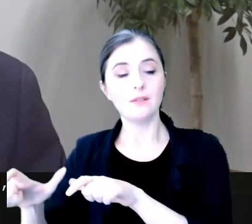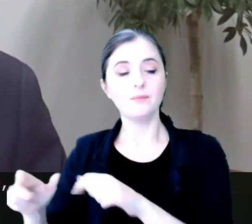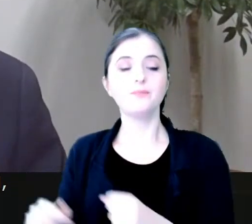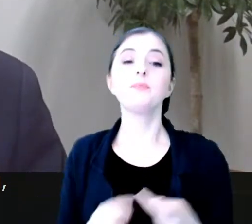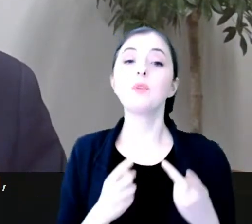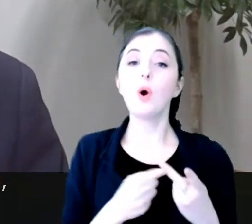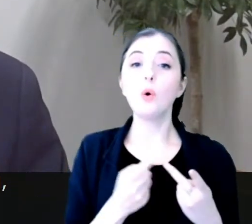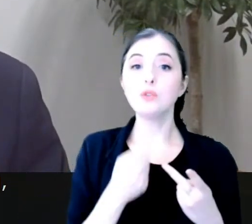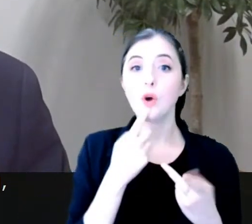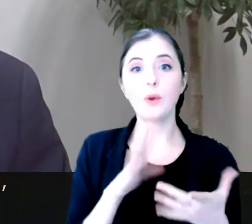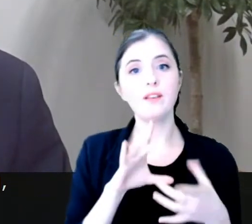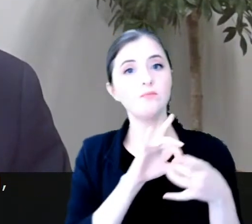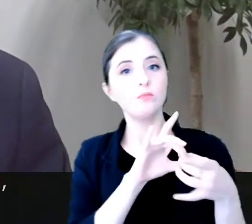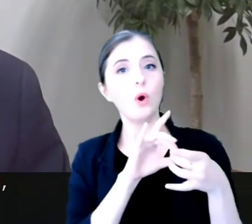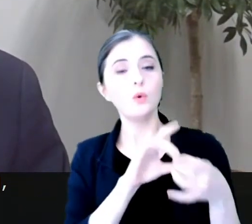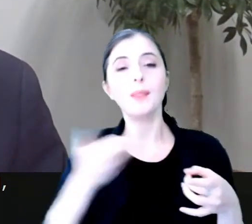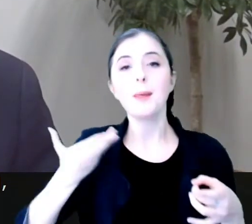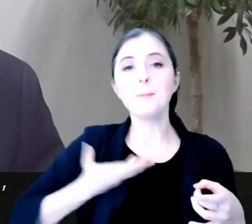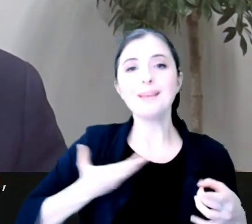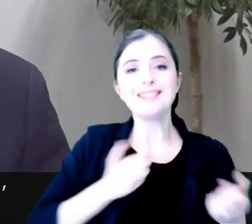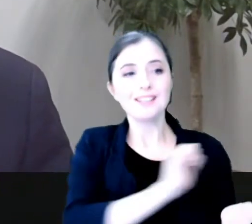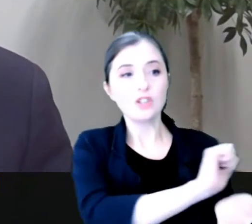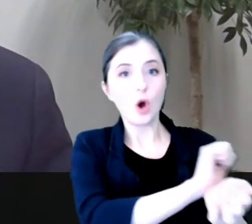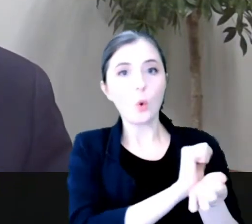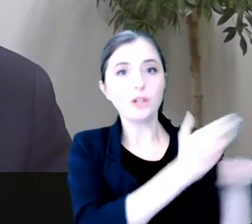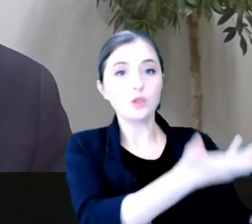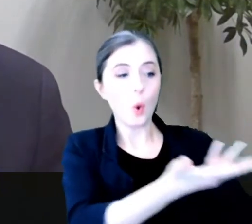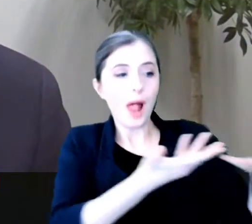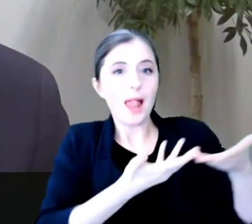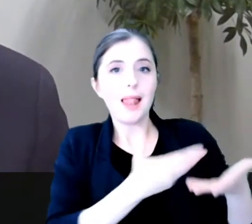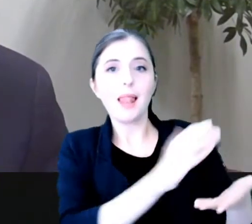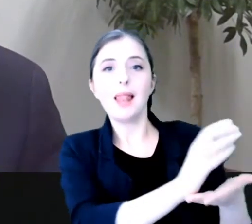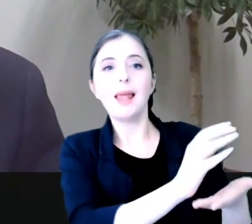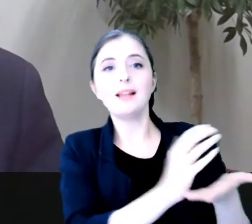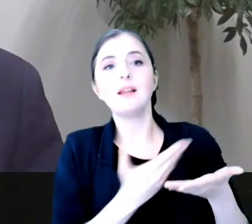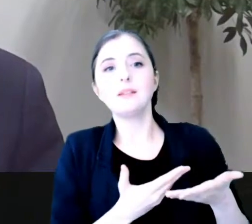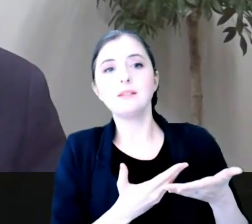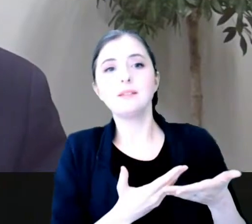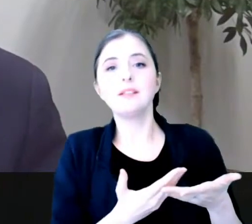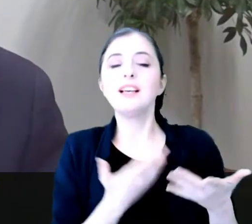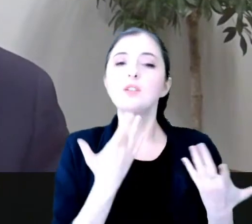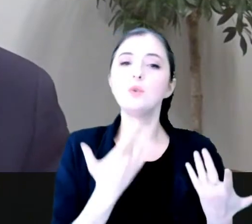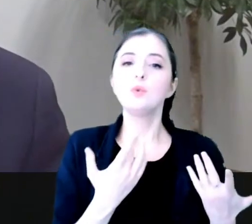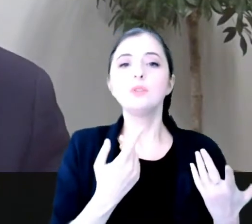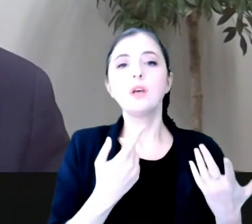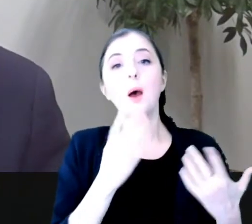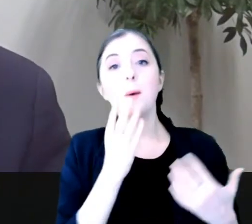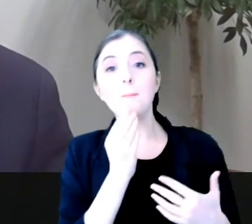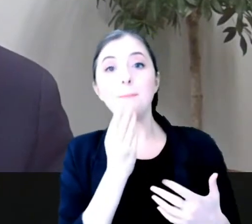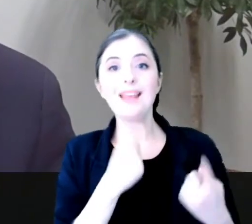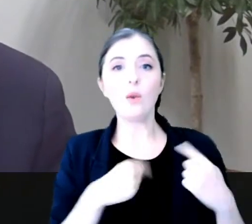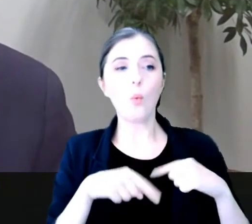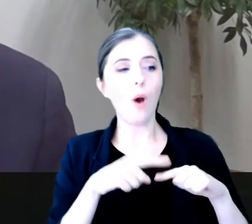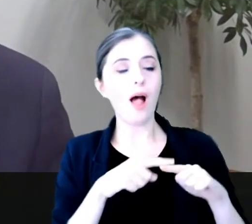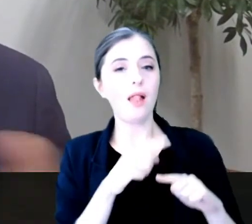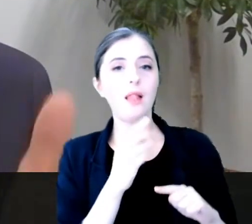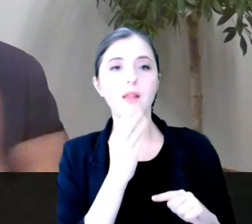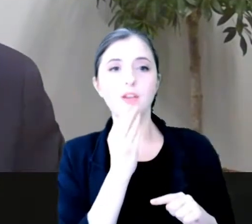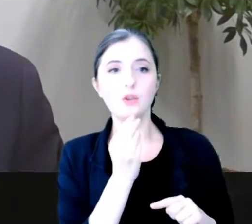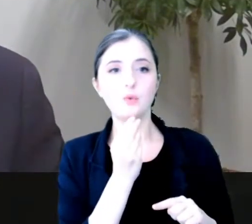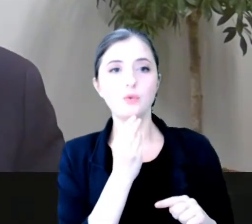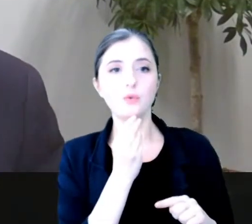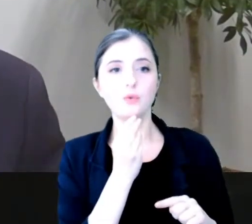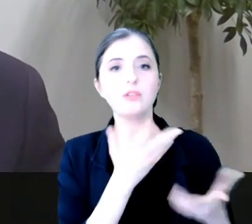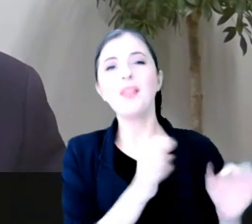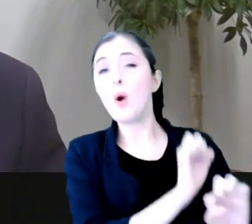owners, to lend us their buildings for what's called meanwhile use. So whilst they're waiting to make progress on a development, we can be